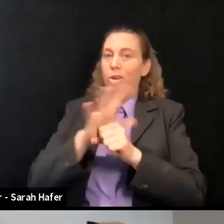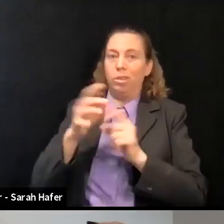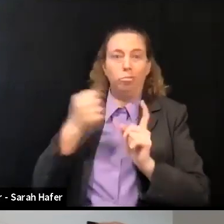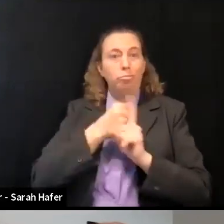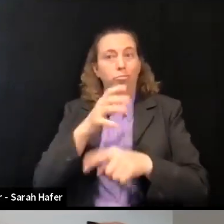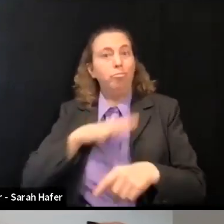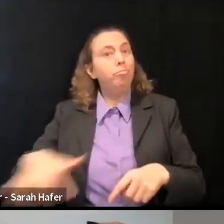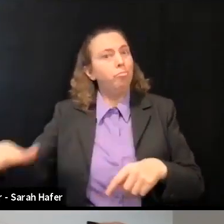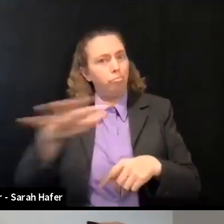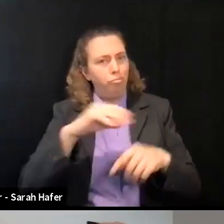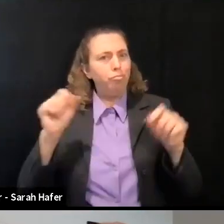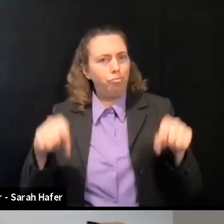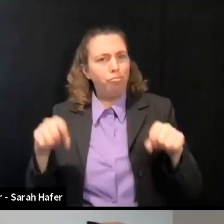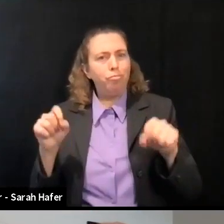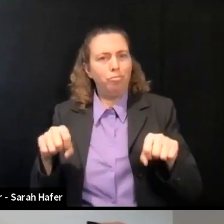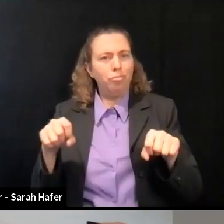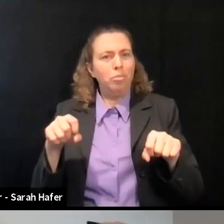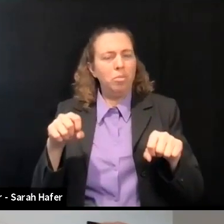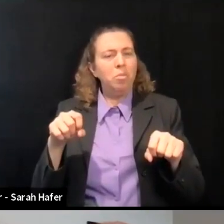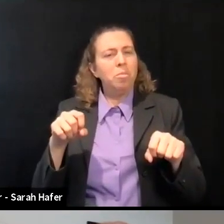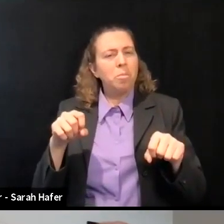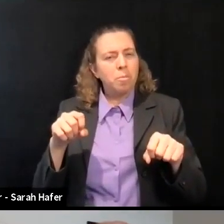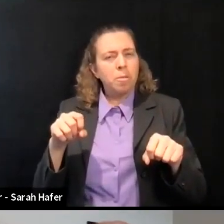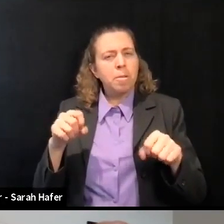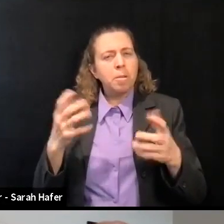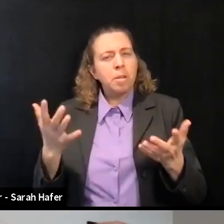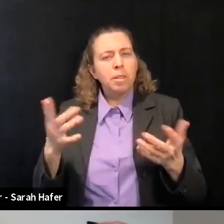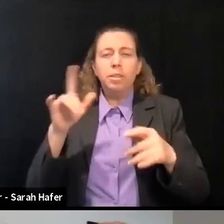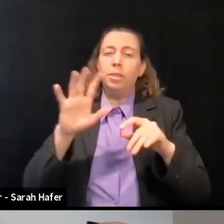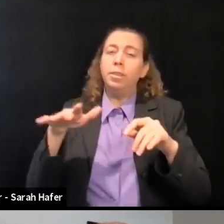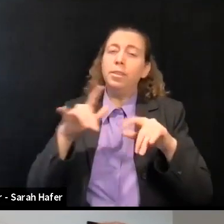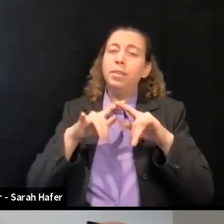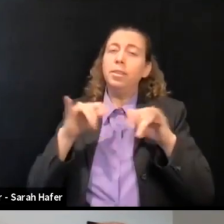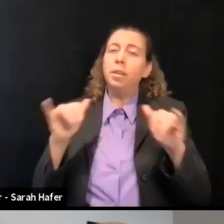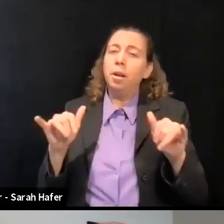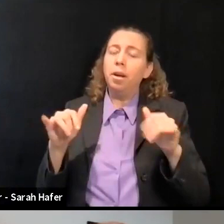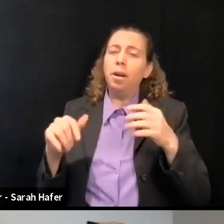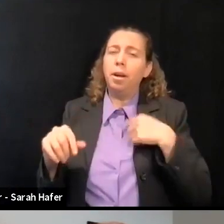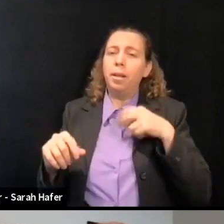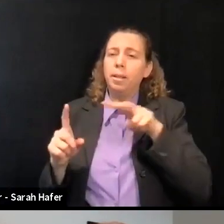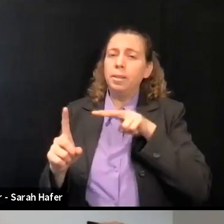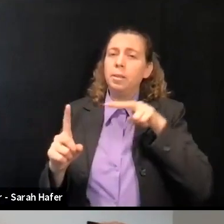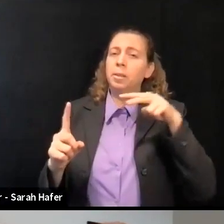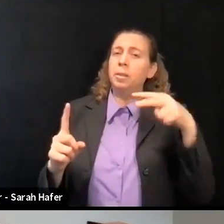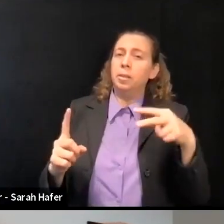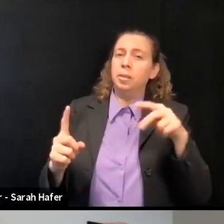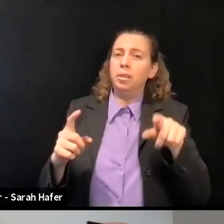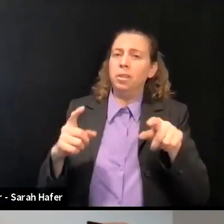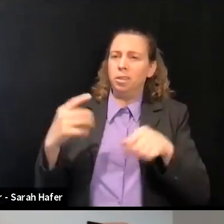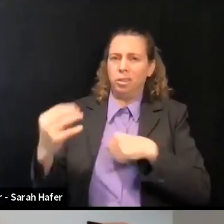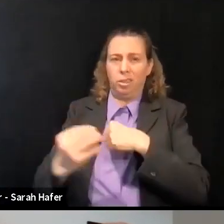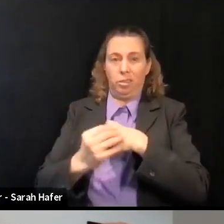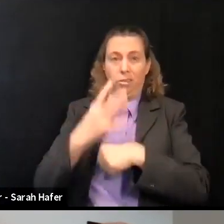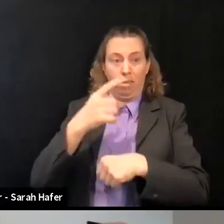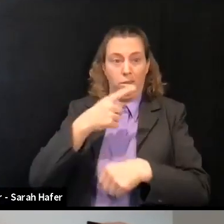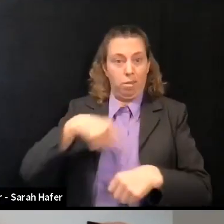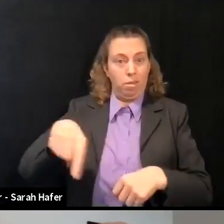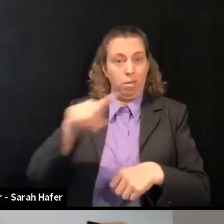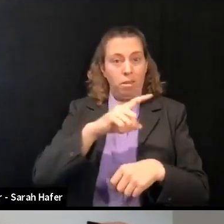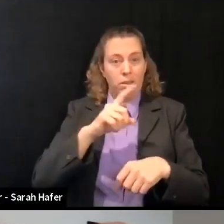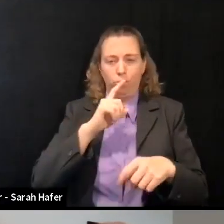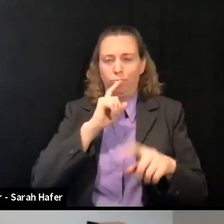all, but the storm is affecting us in different ways, and how we survive in that storm is